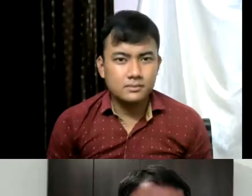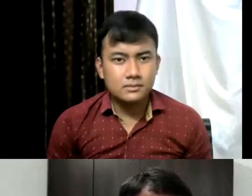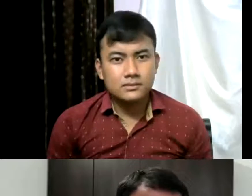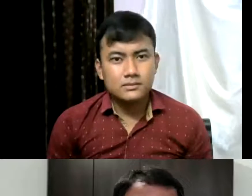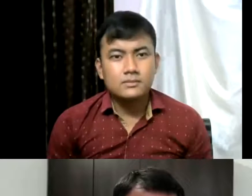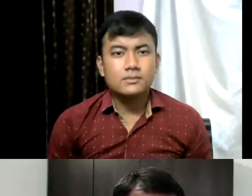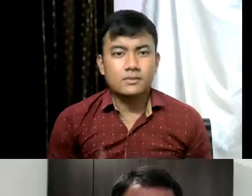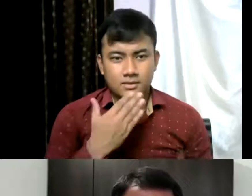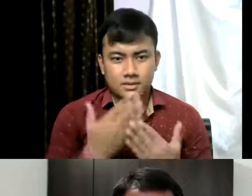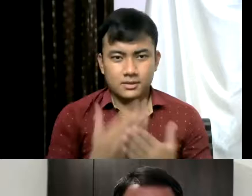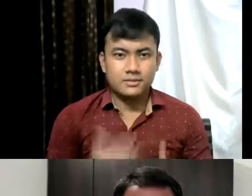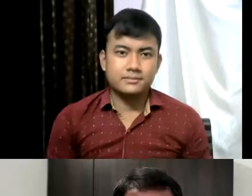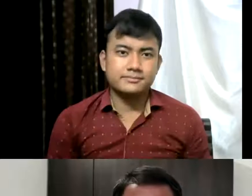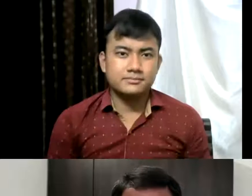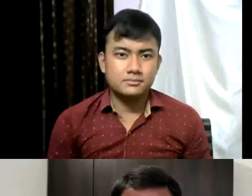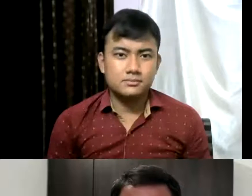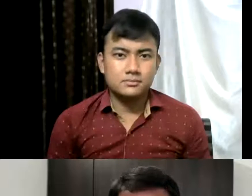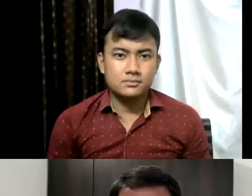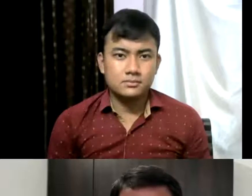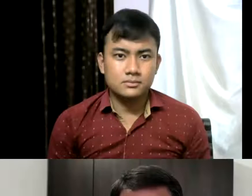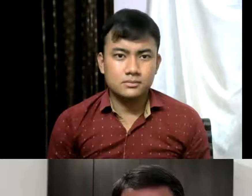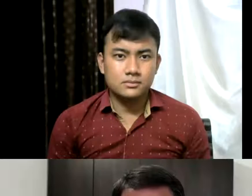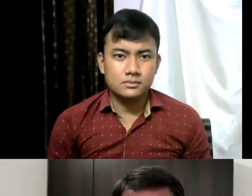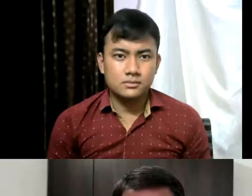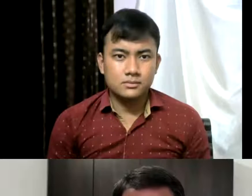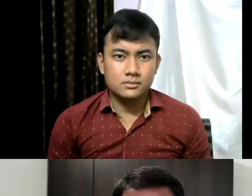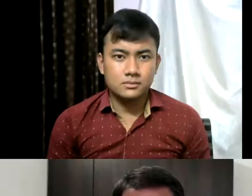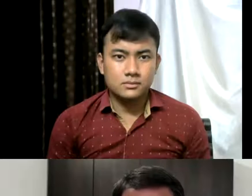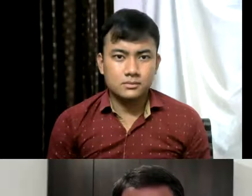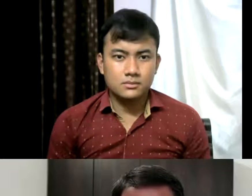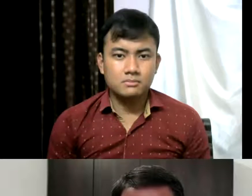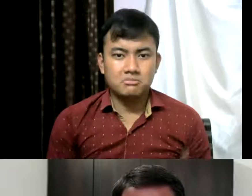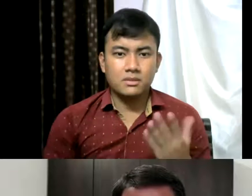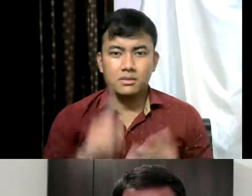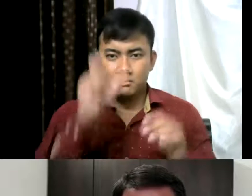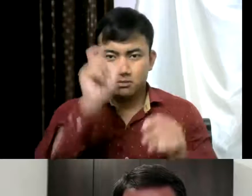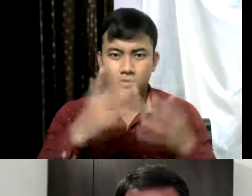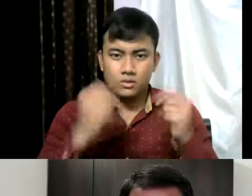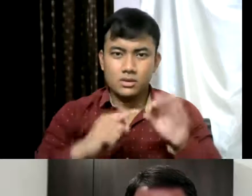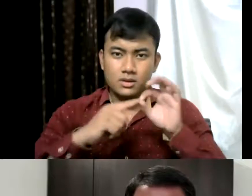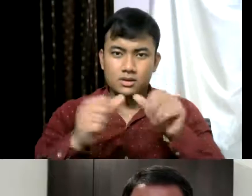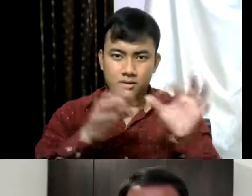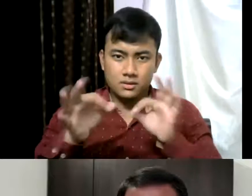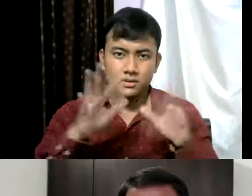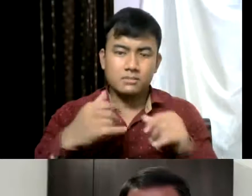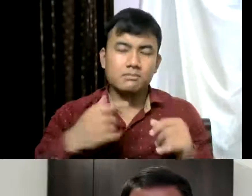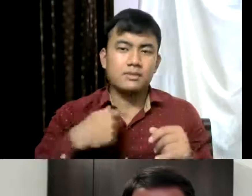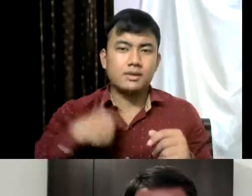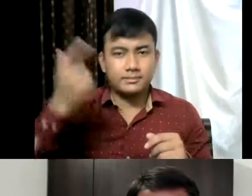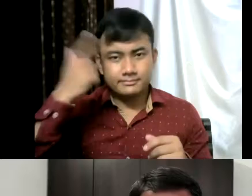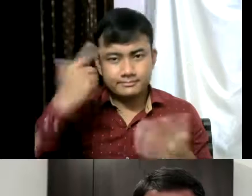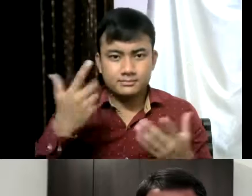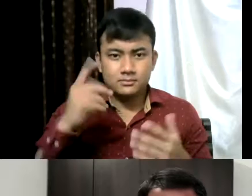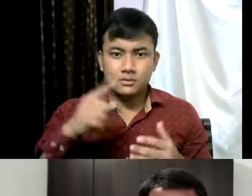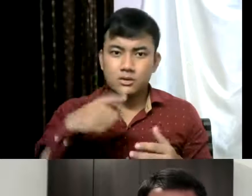Thank you, Dhiren. Because I think the person might be expecting an answer on the social anxiety. I really think that is something you should